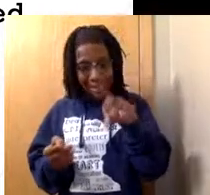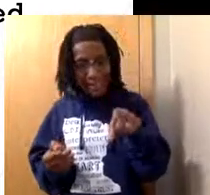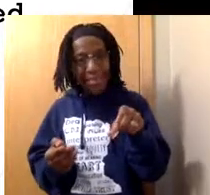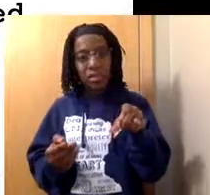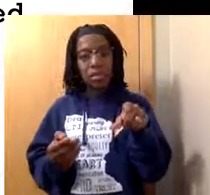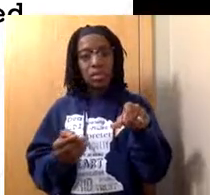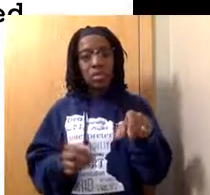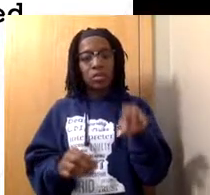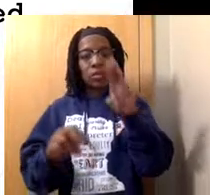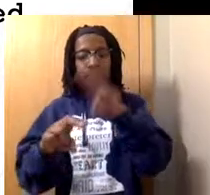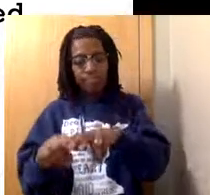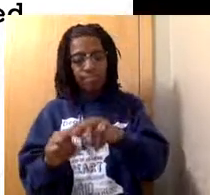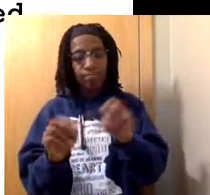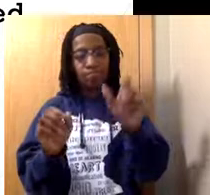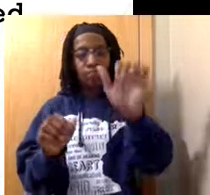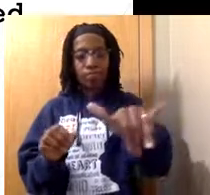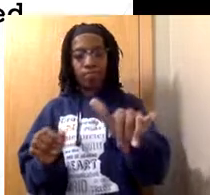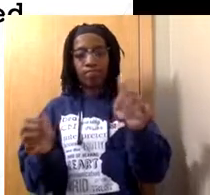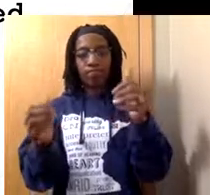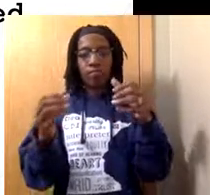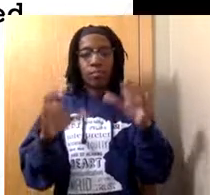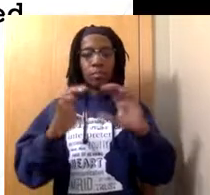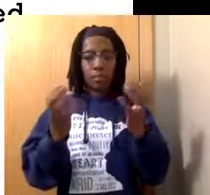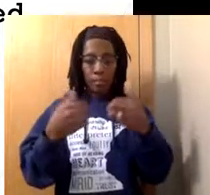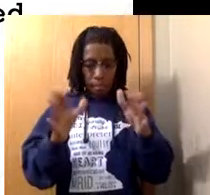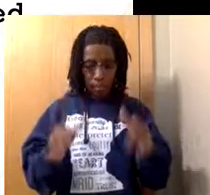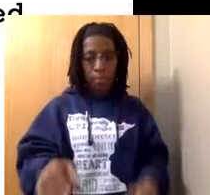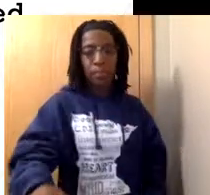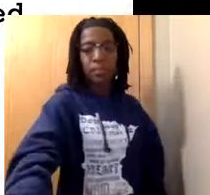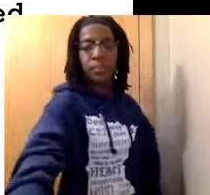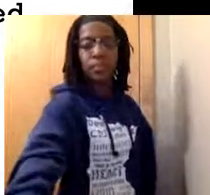classroom. What are you doing?